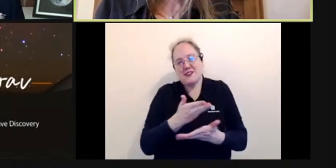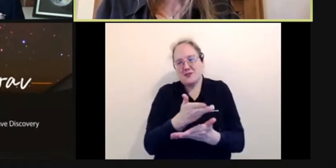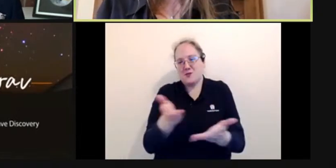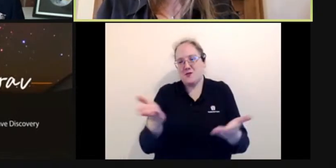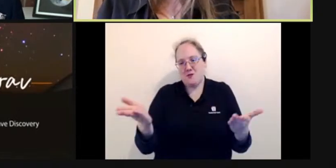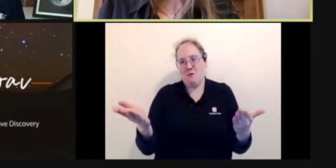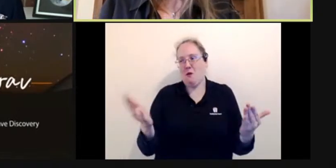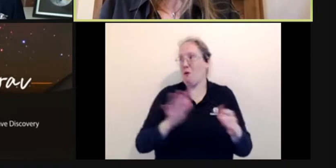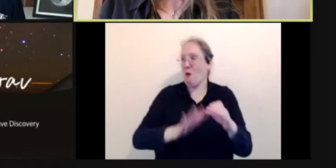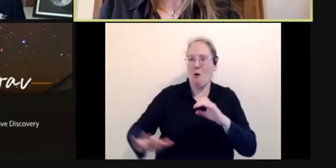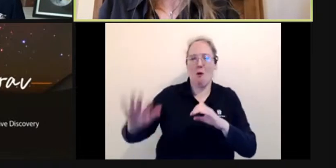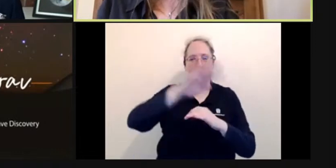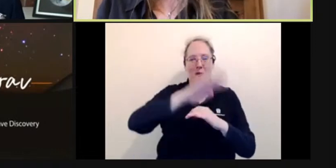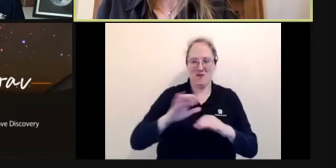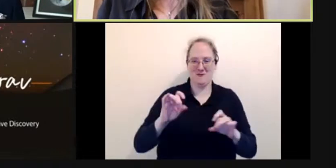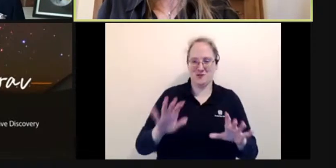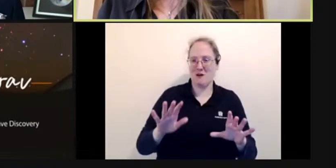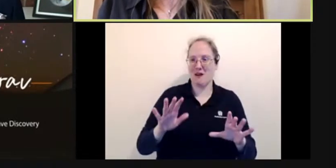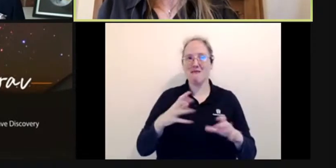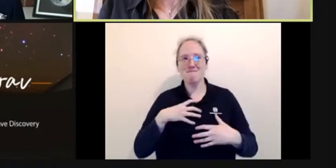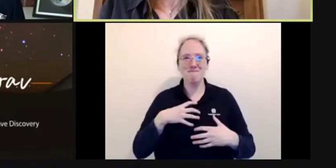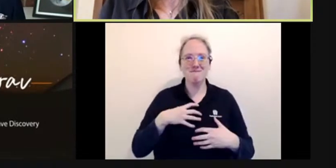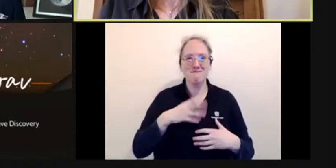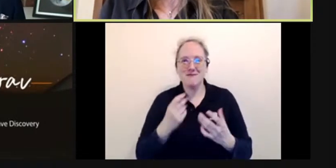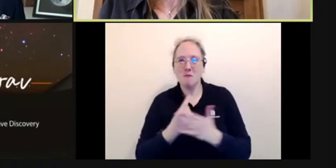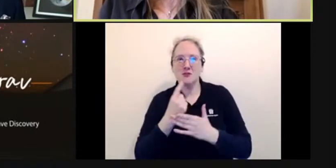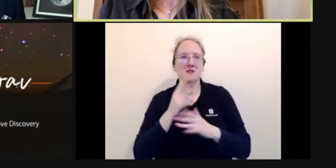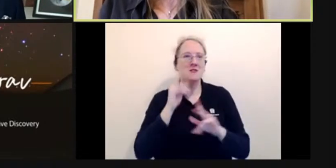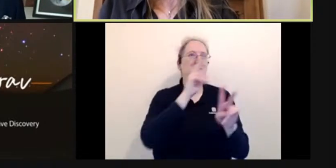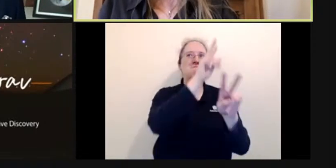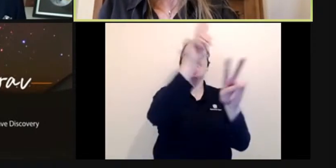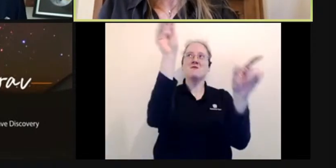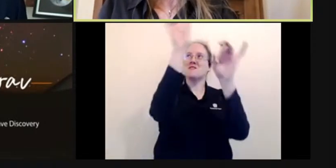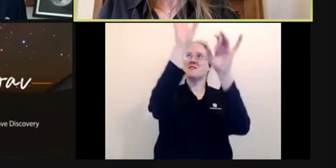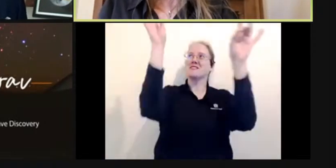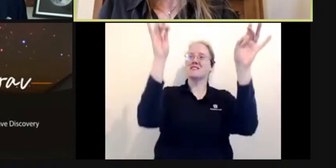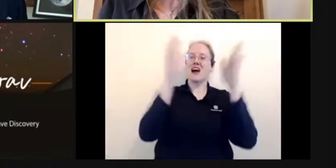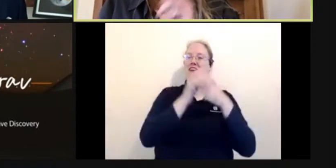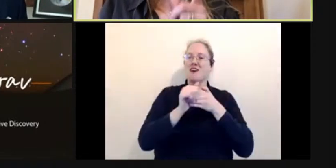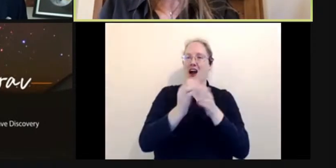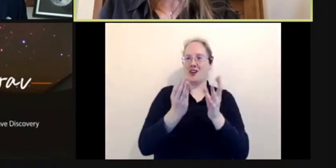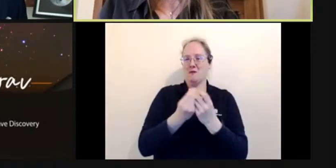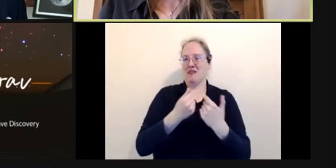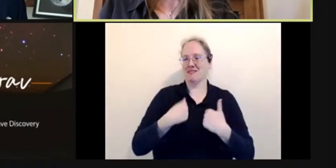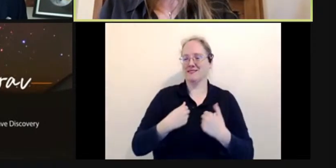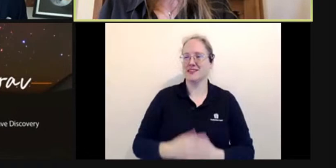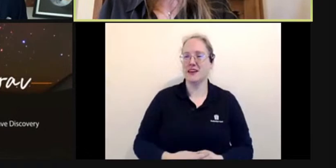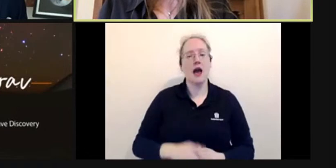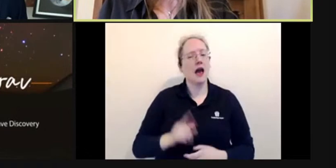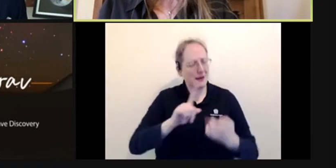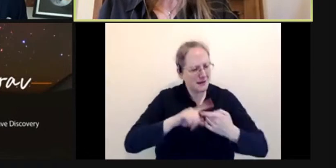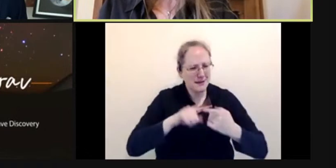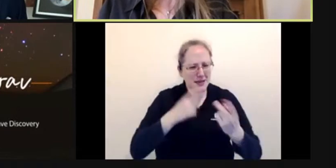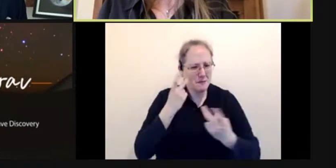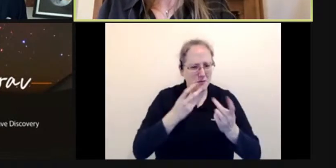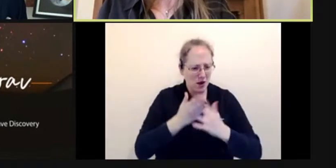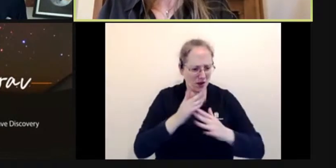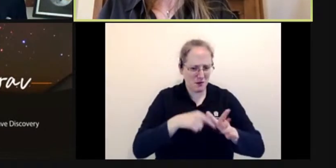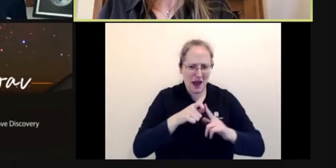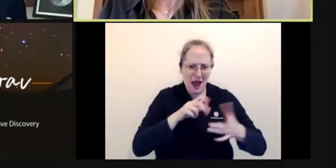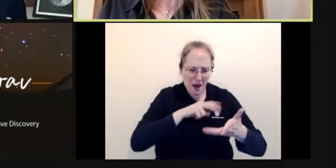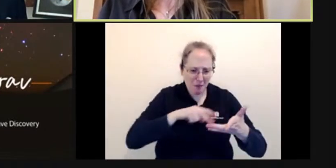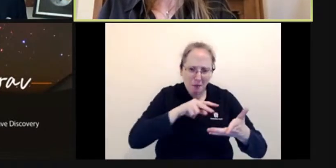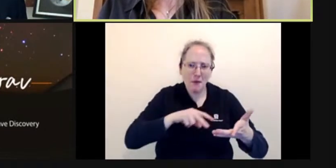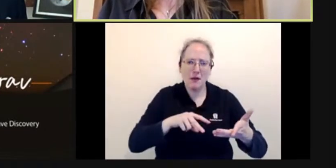the country have gotten to take a tour of the universe with us. And again, keep exploring the app, keep exploring